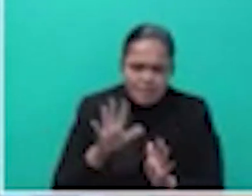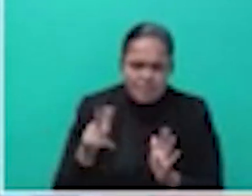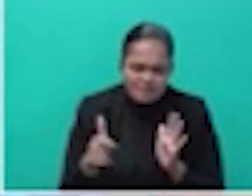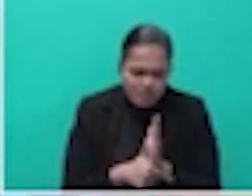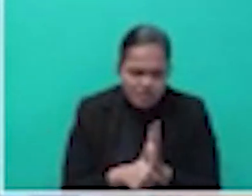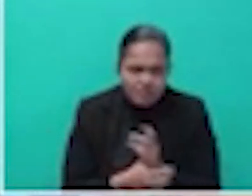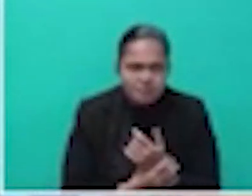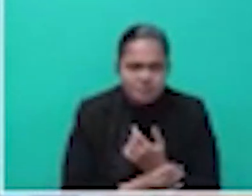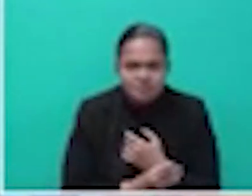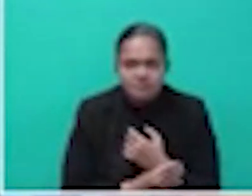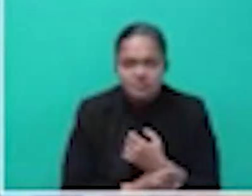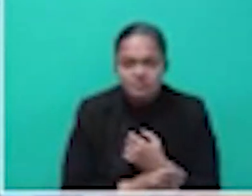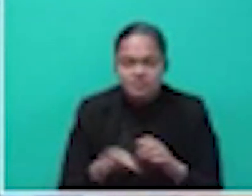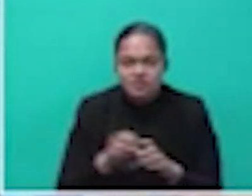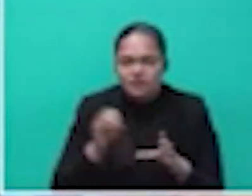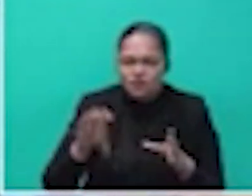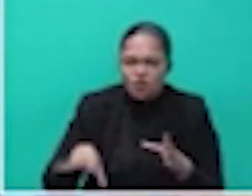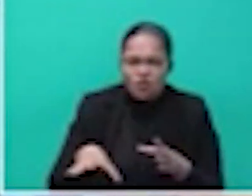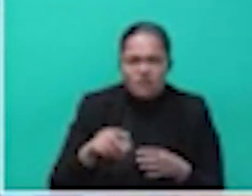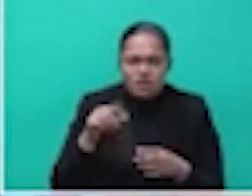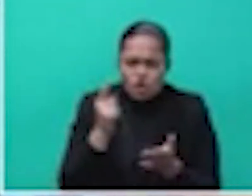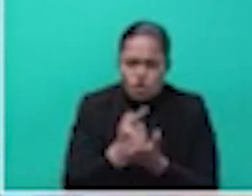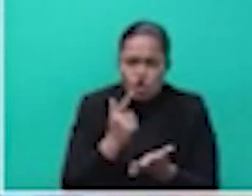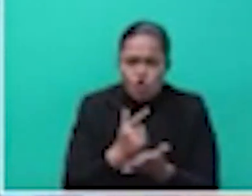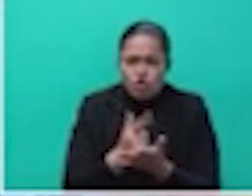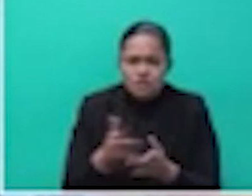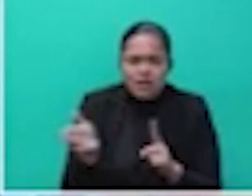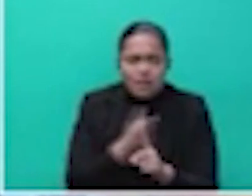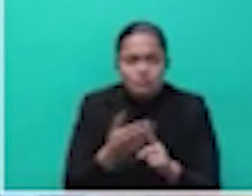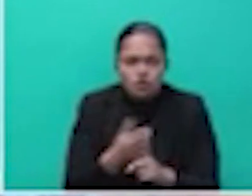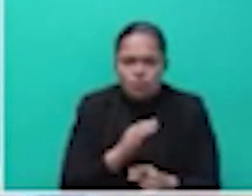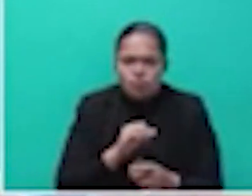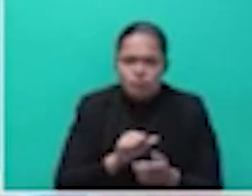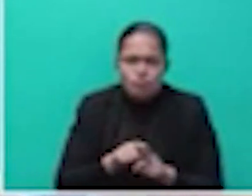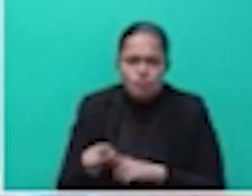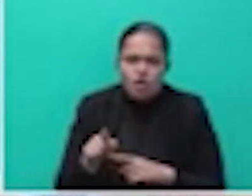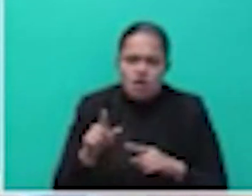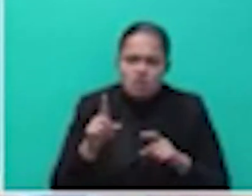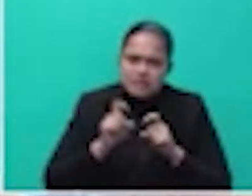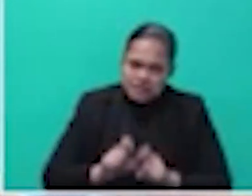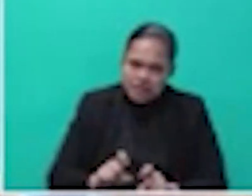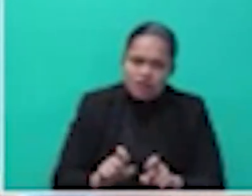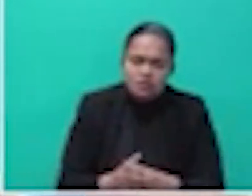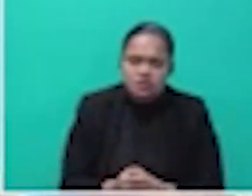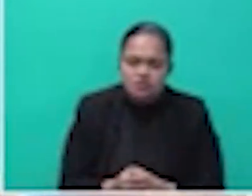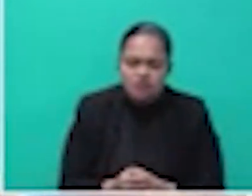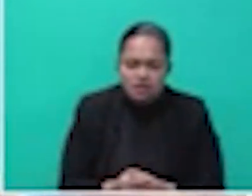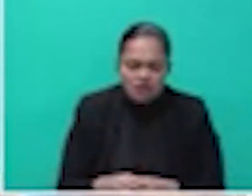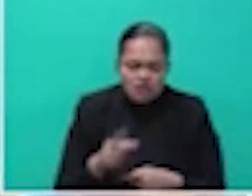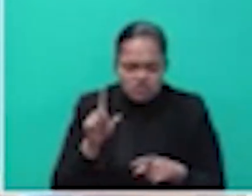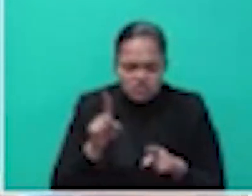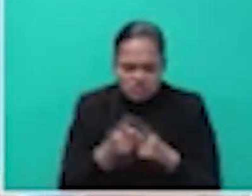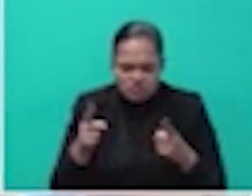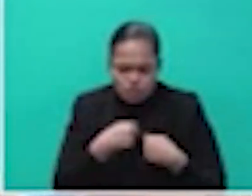think, whereas we live today, a lot of the abuses are more subtle. They are more subtle, they are more ingrained into some of the things that we